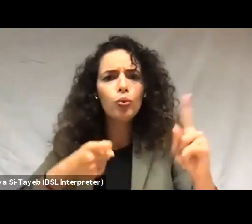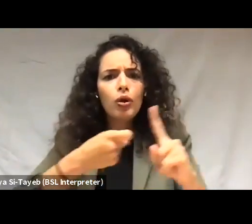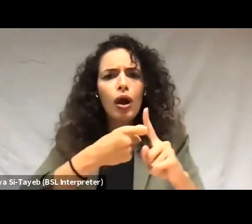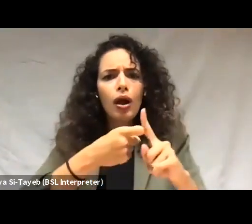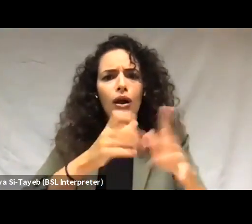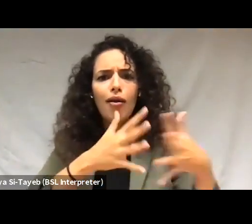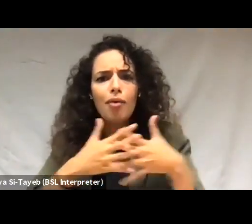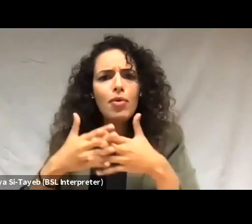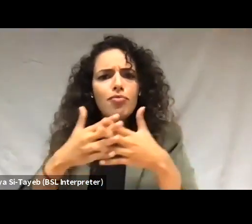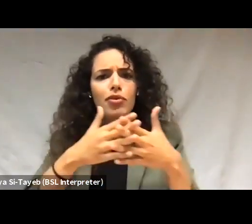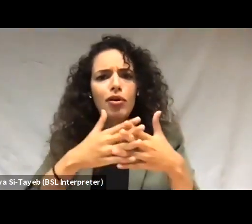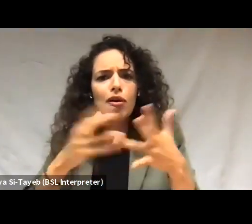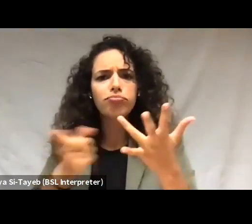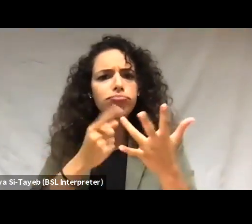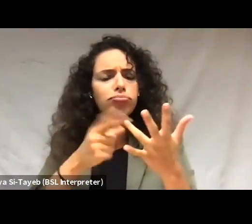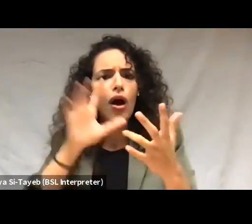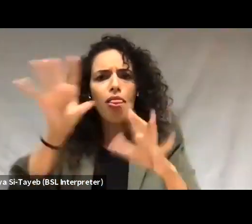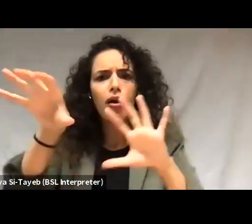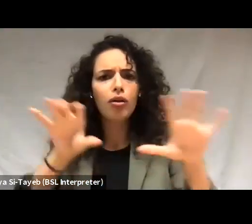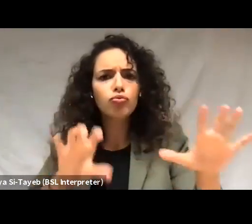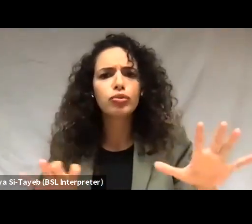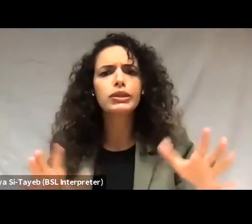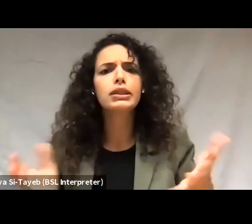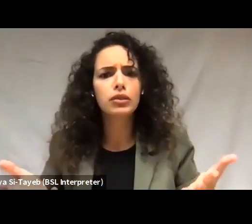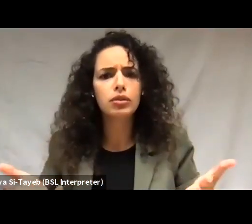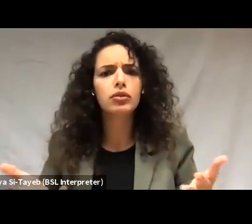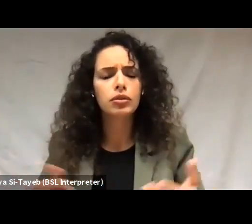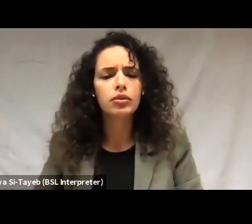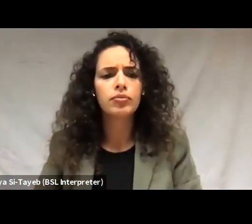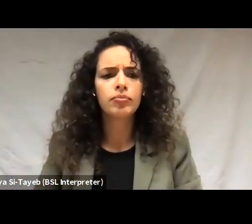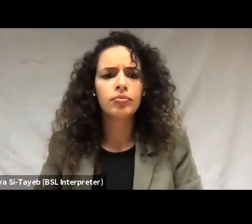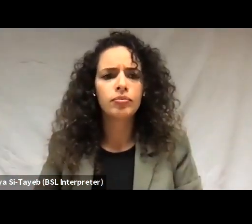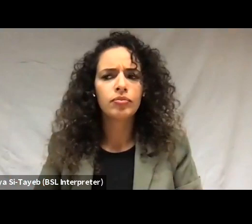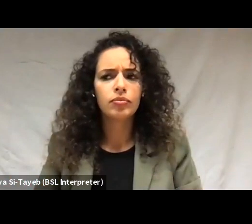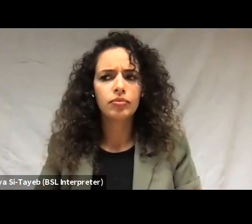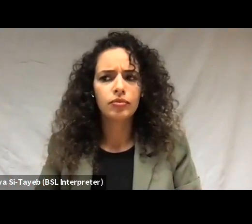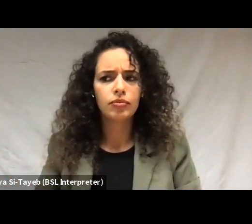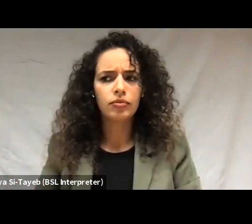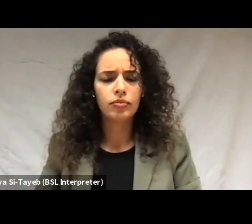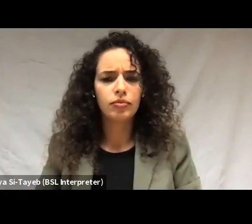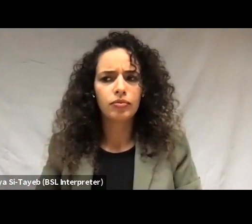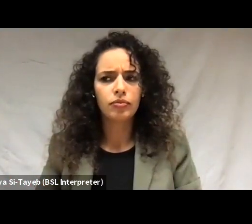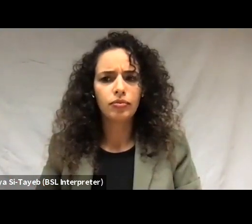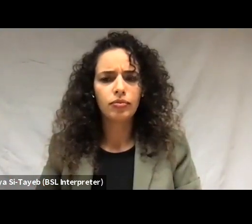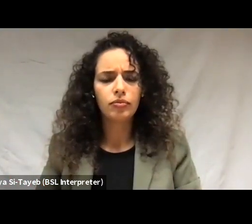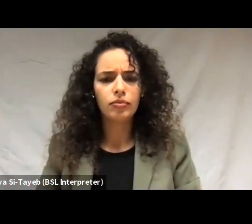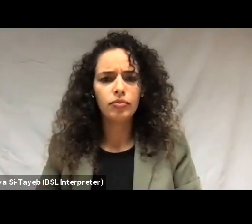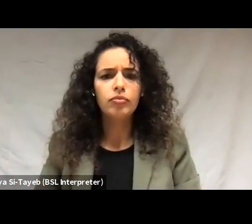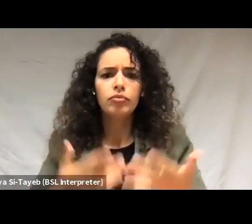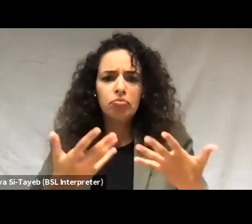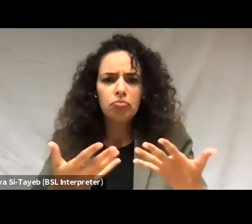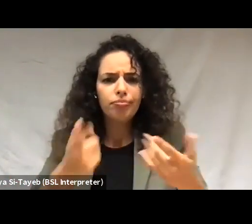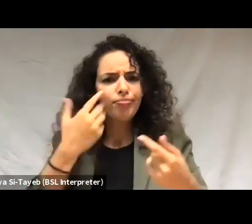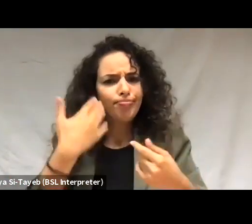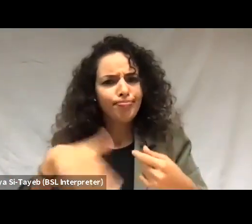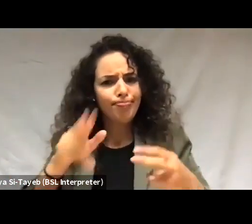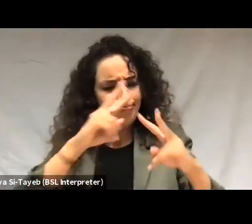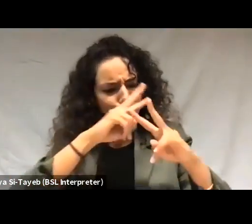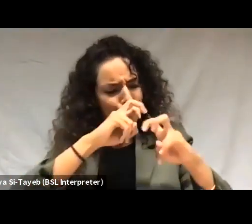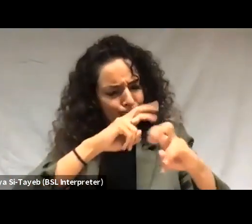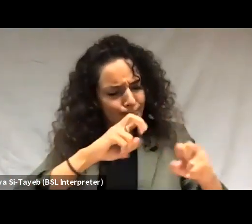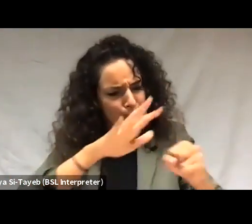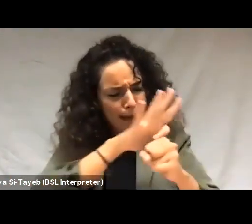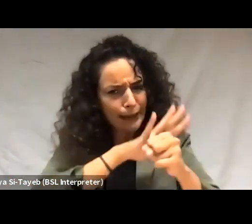further afield. So at that point, I sort of looked at different case studies, and the one I really